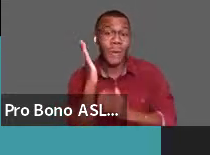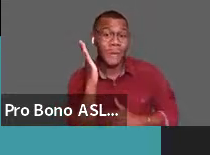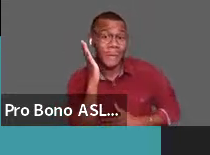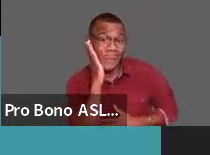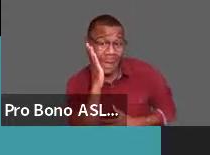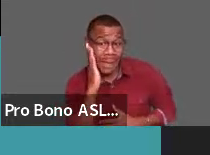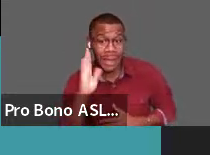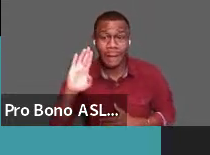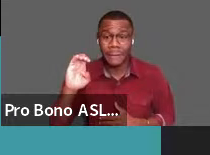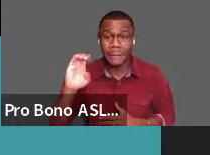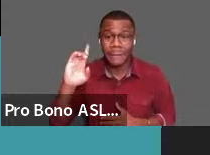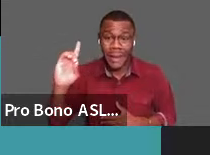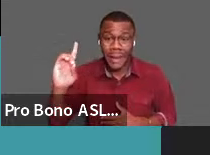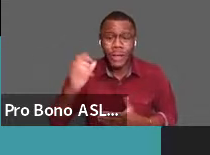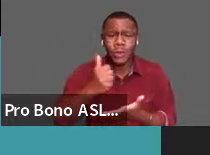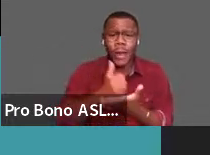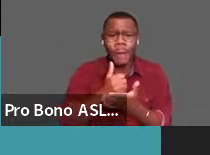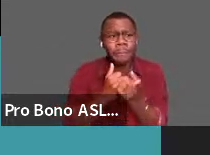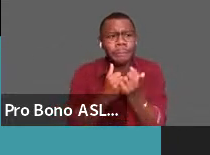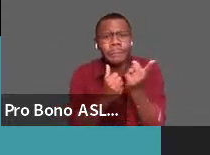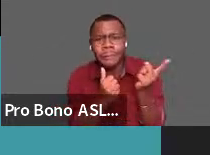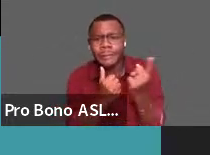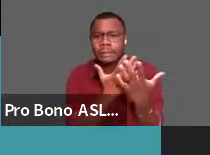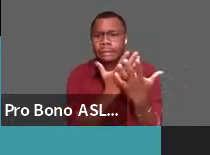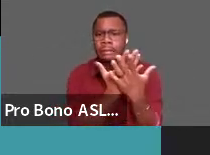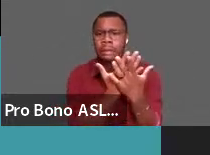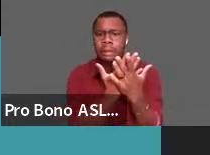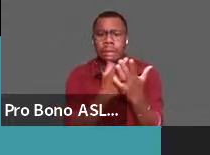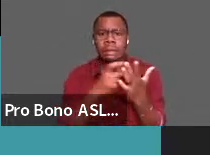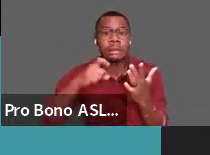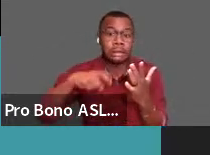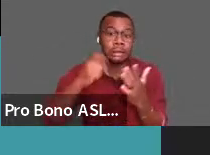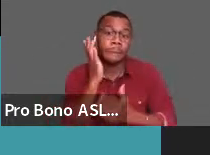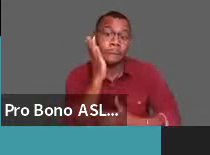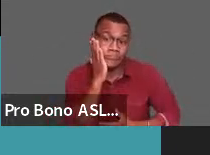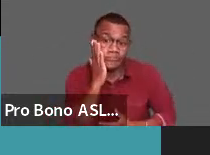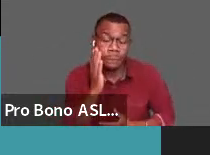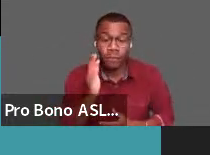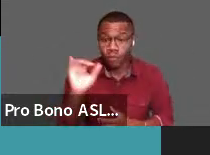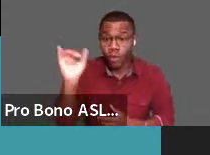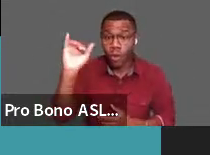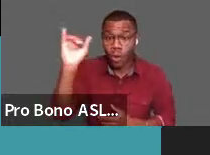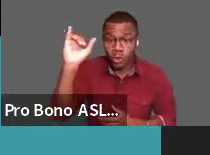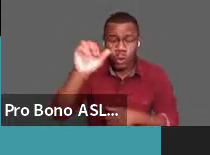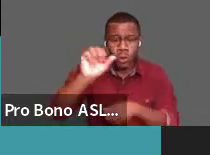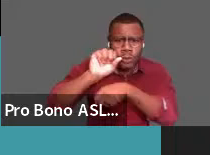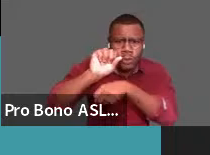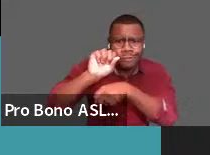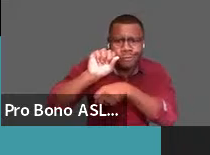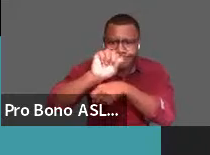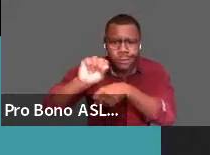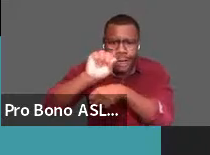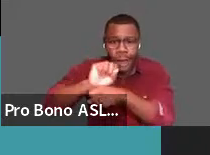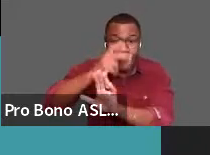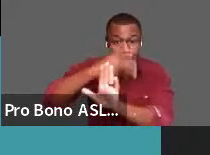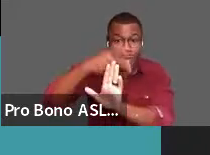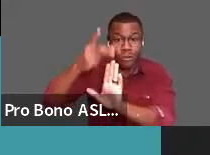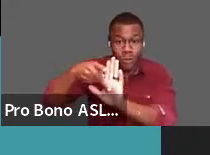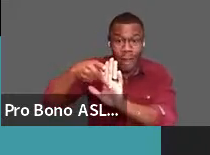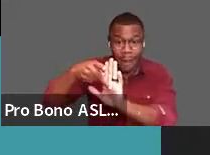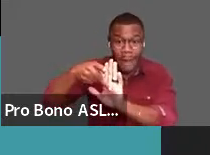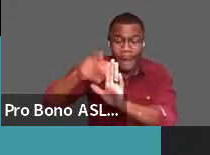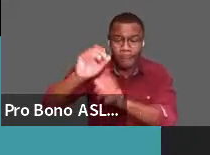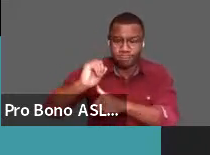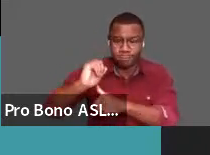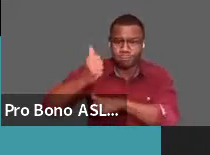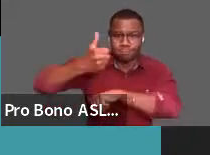our overcrowded jails. And they also created a job sector program based in the